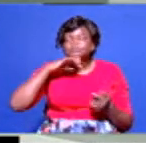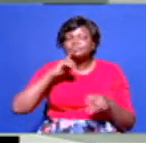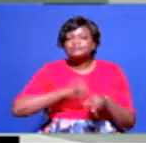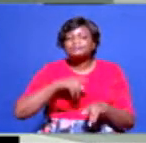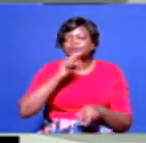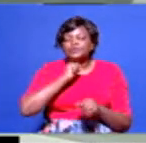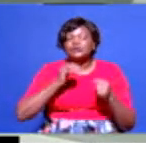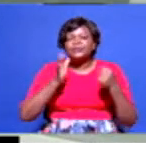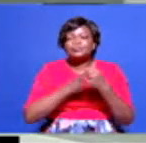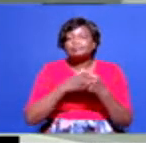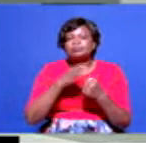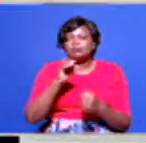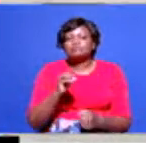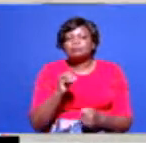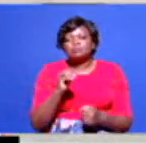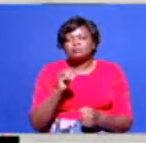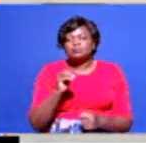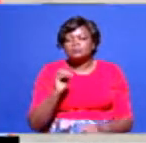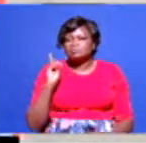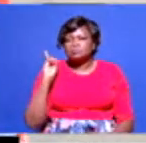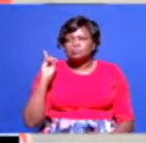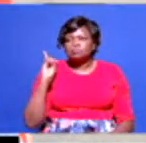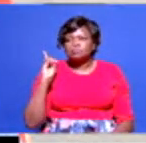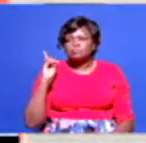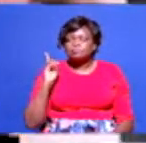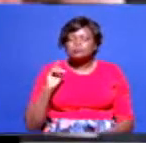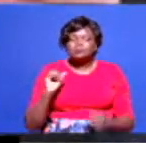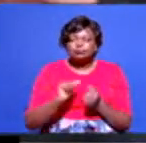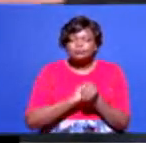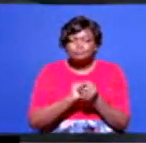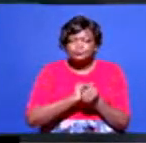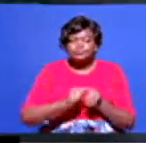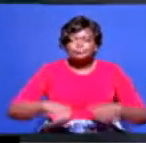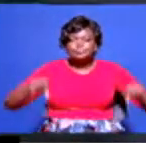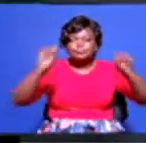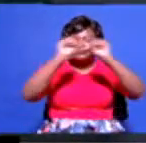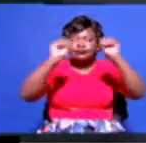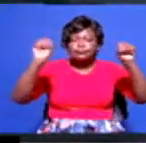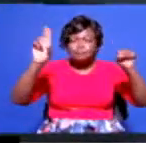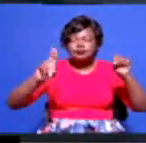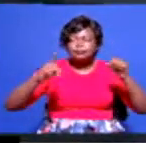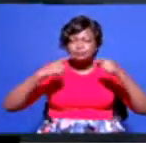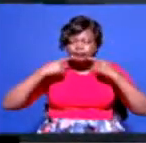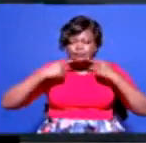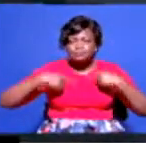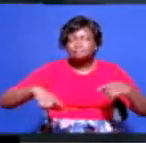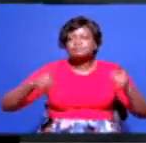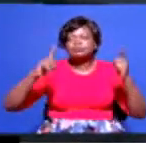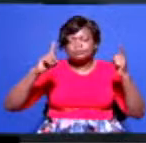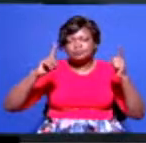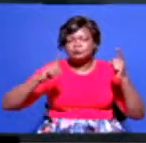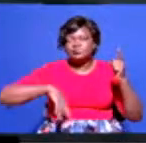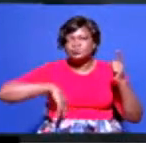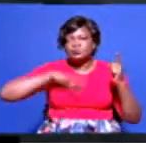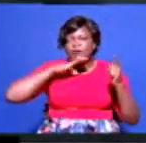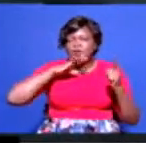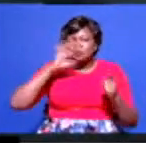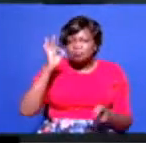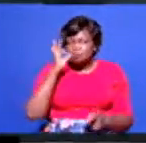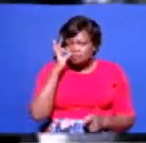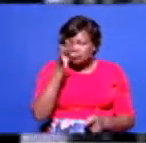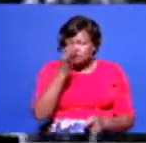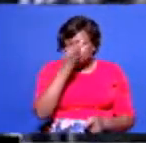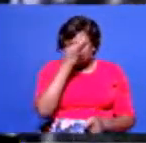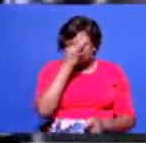of 90. On Friday, President Uhuru Kenyatta announced the passing on of former President Mwai